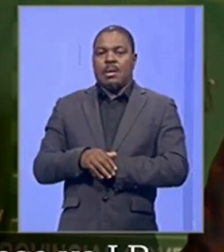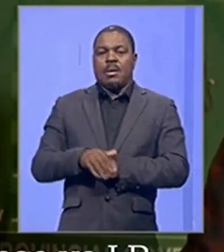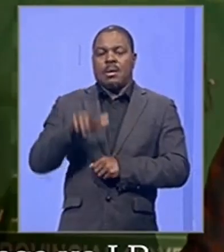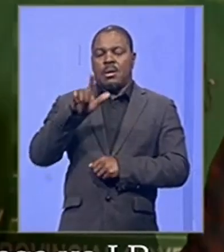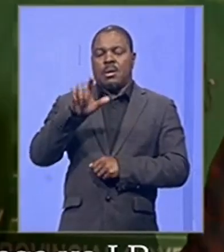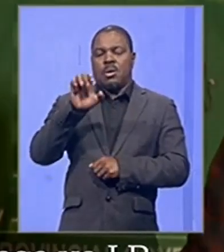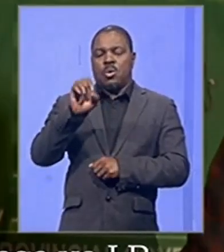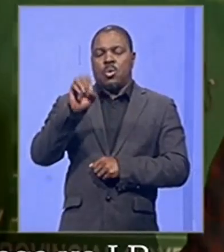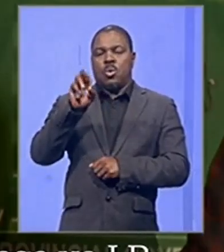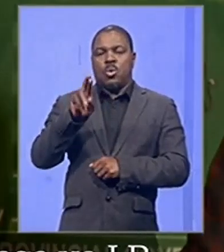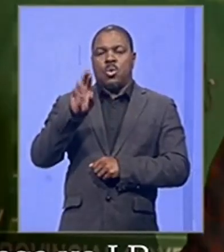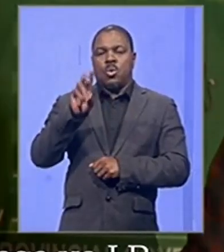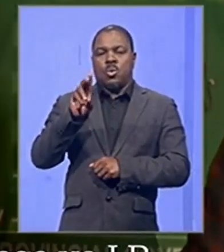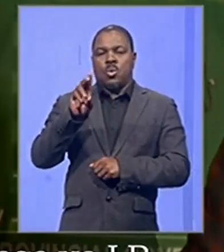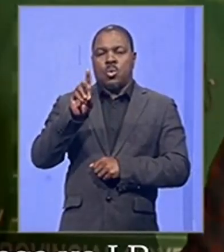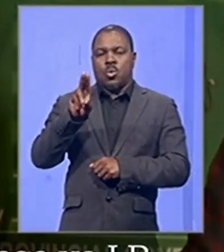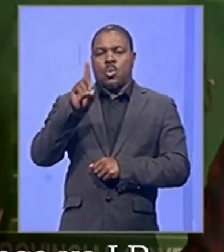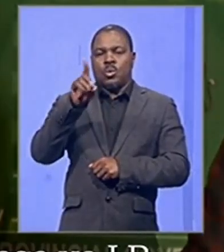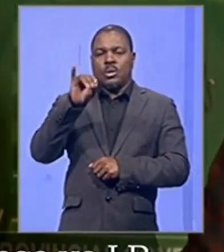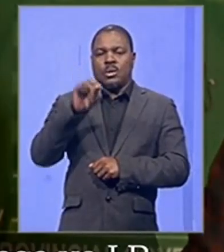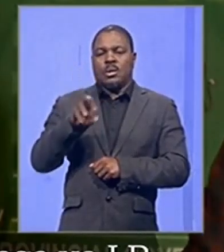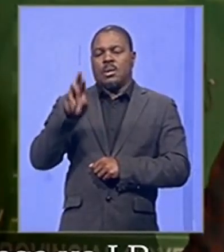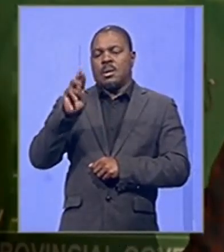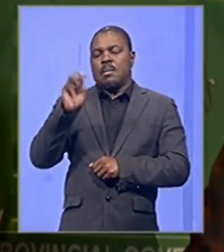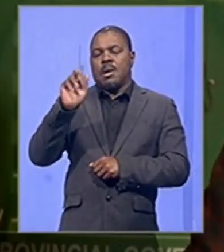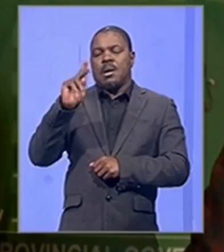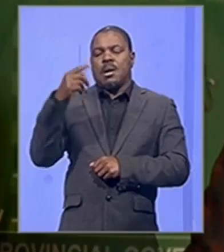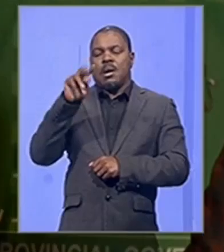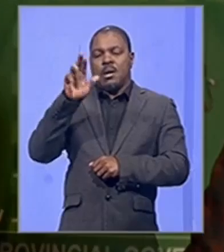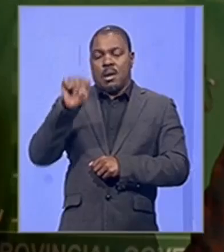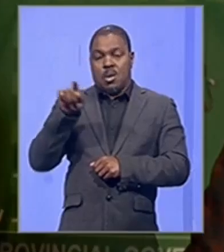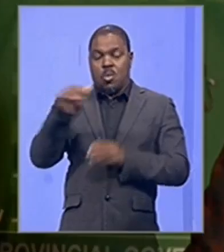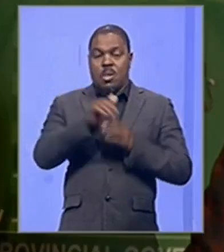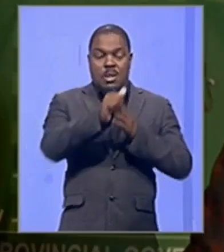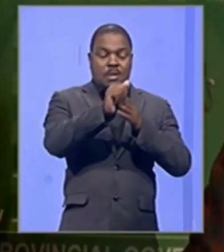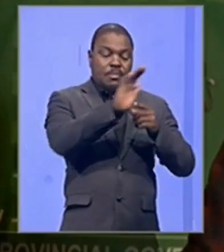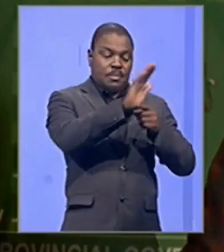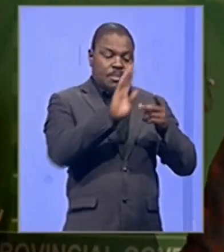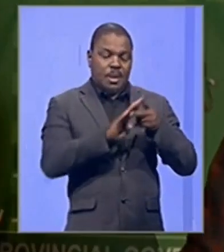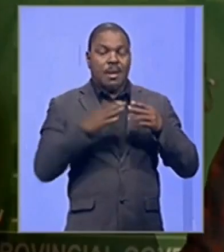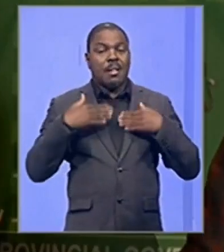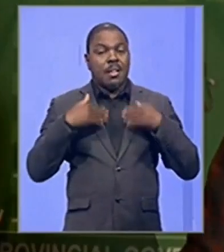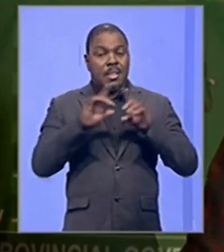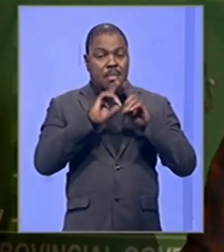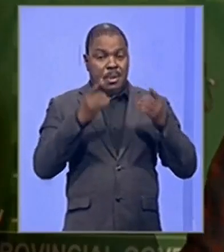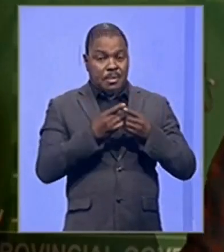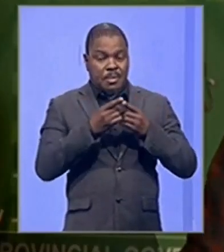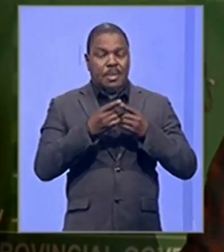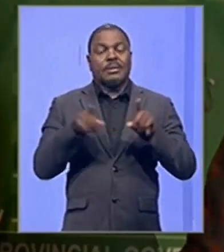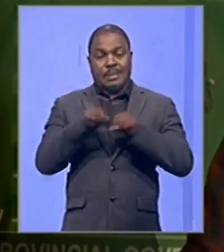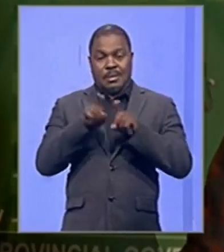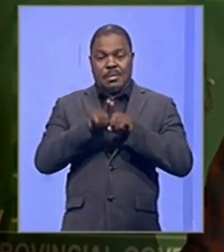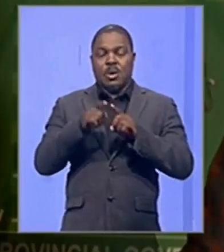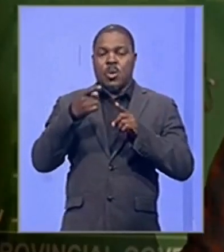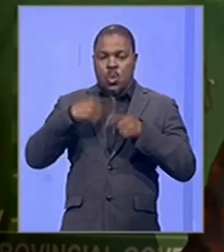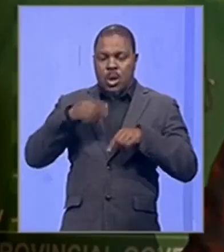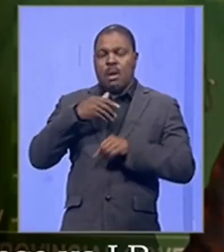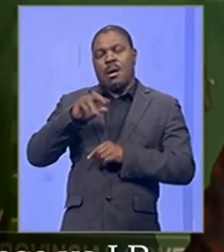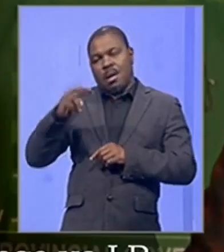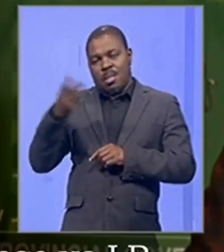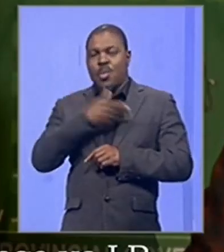Lurudi Ramakanya, to lead this department. Department of Health, it's also another